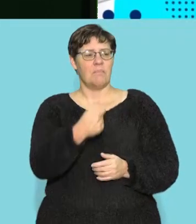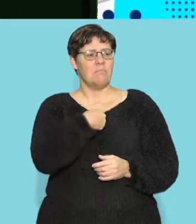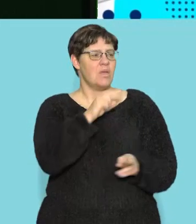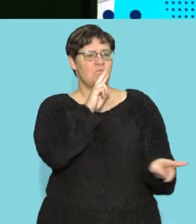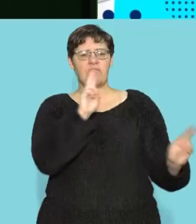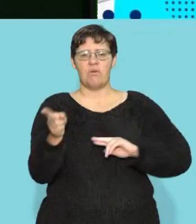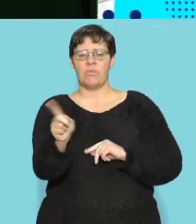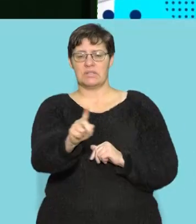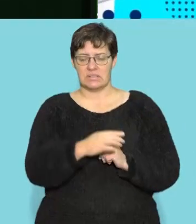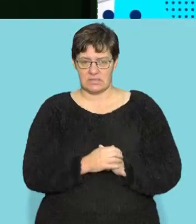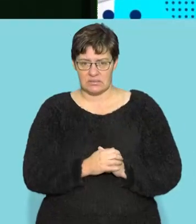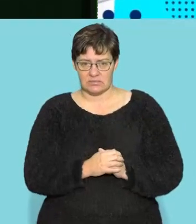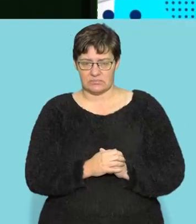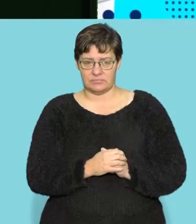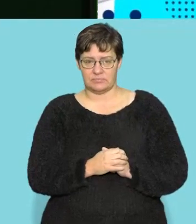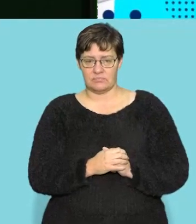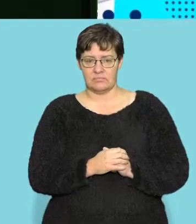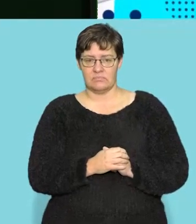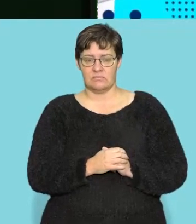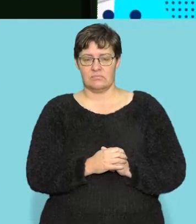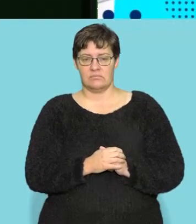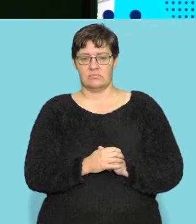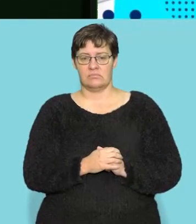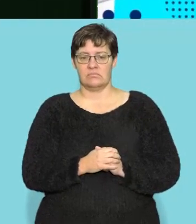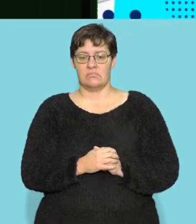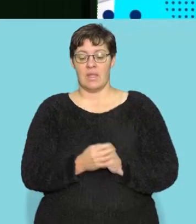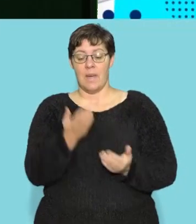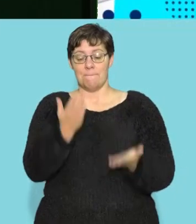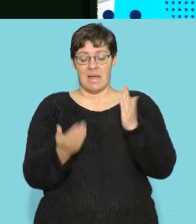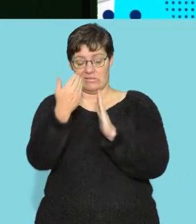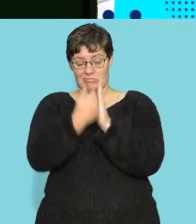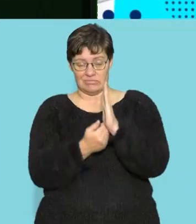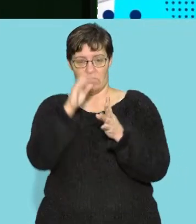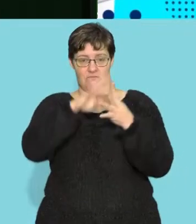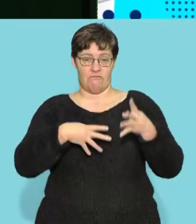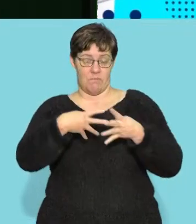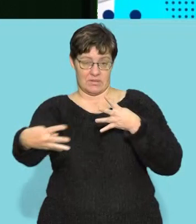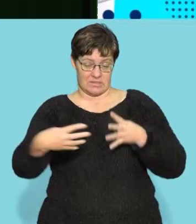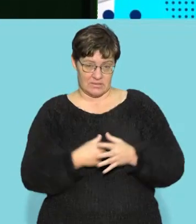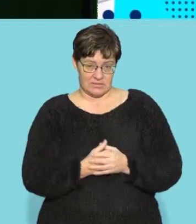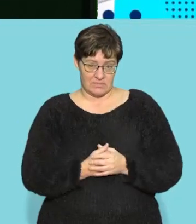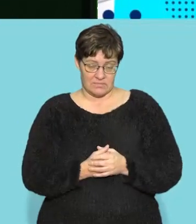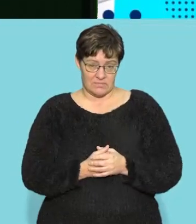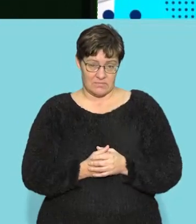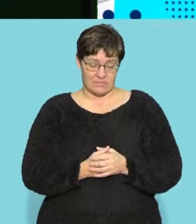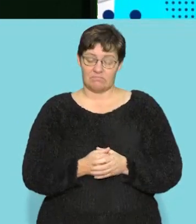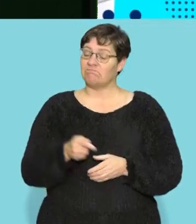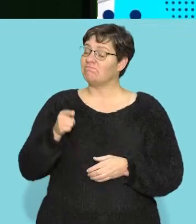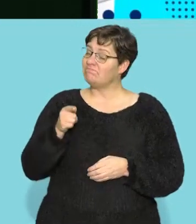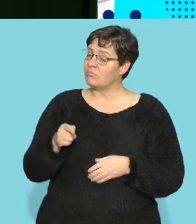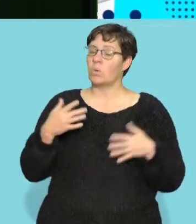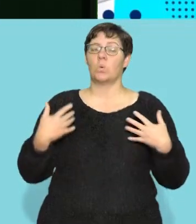to here is the format of the balance sheet. It is of extreme